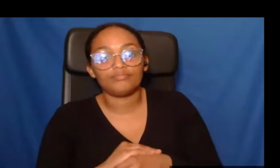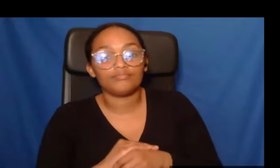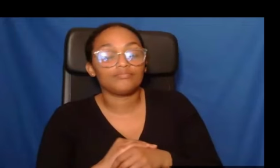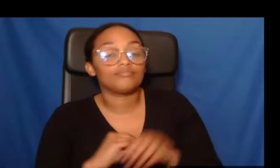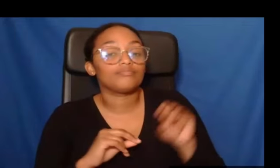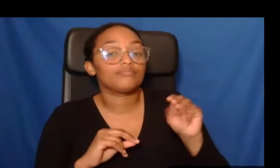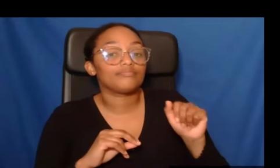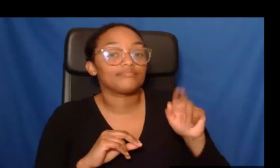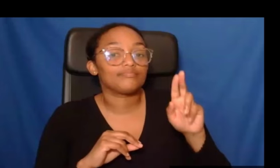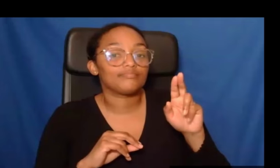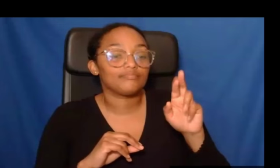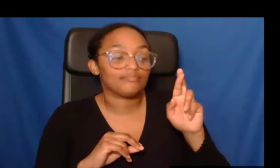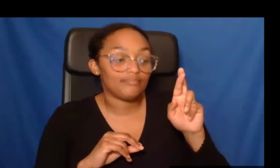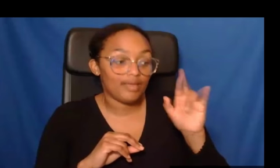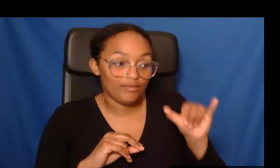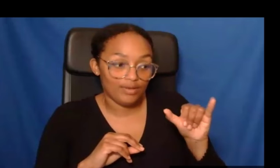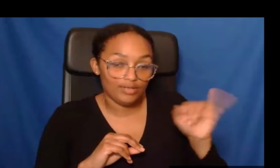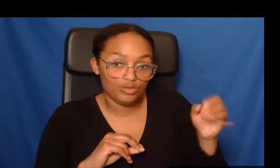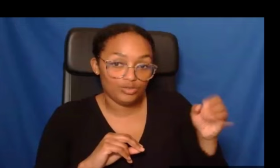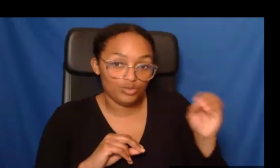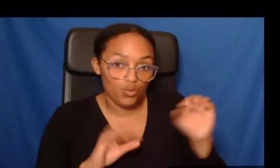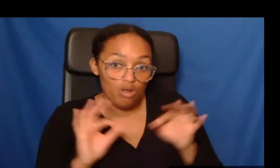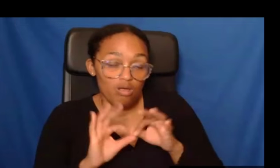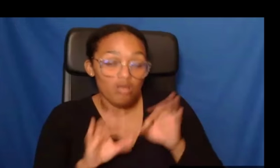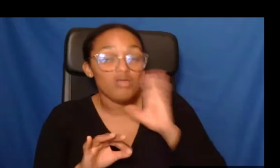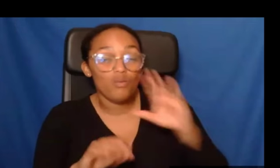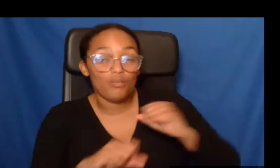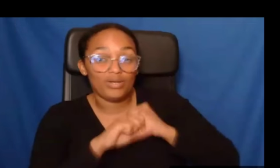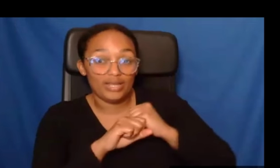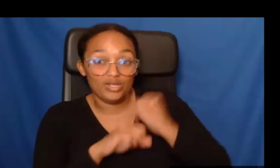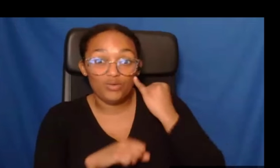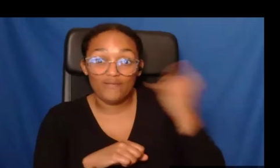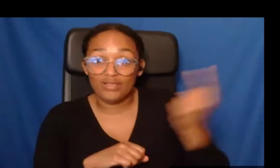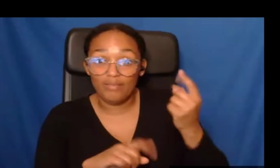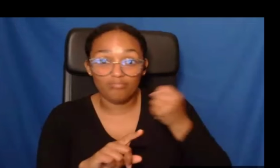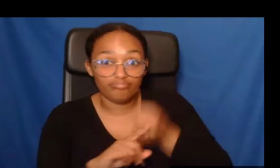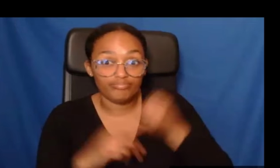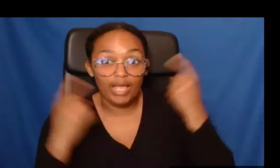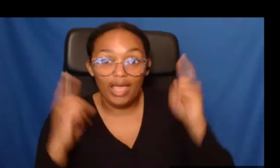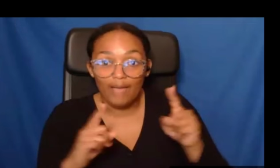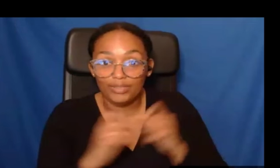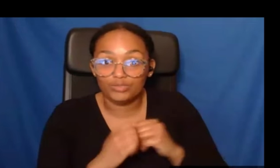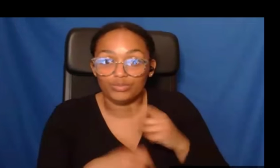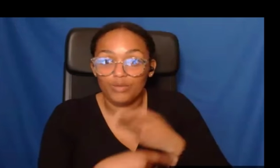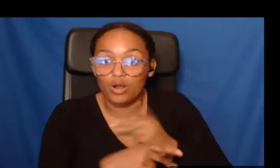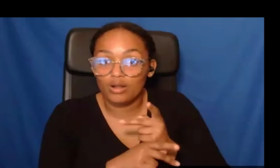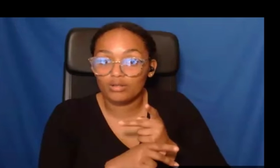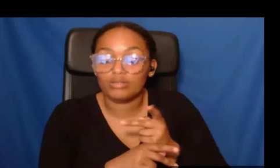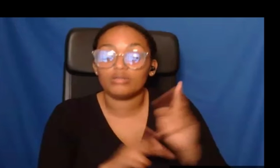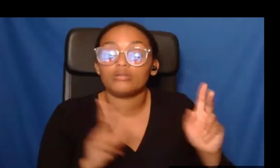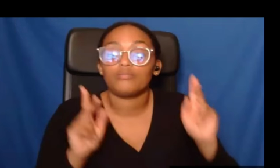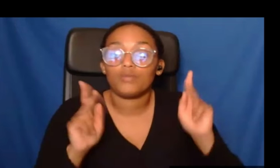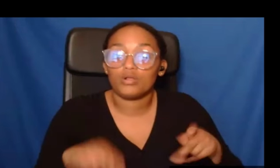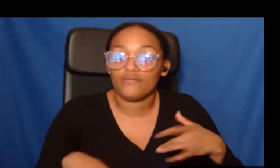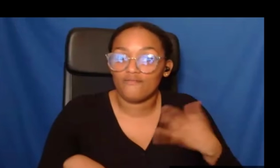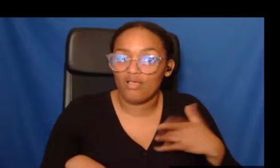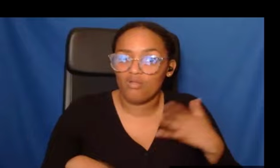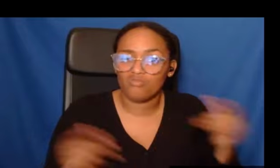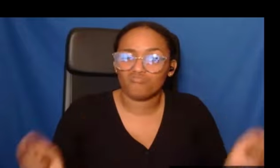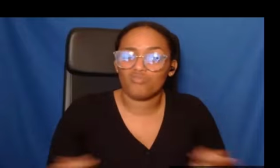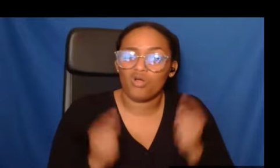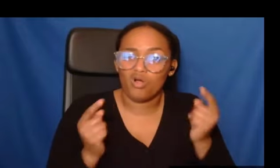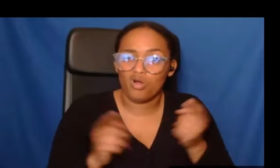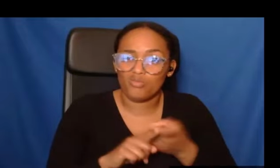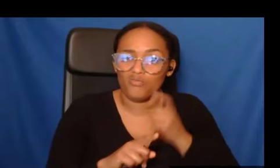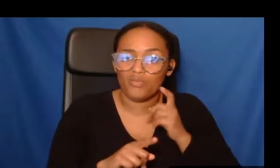something happens with that product and someone feels they were harmed by the use of your